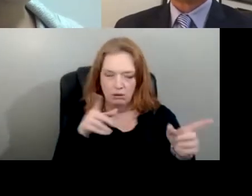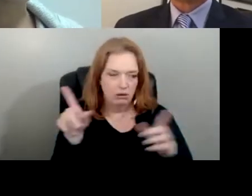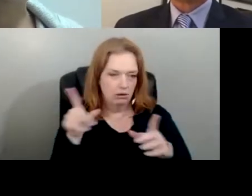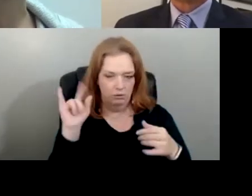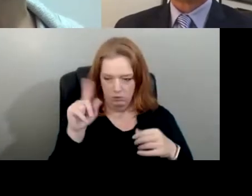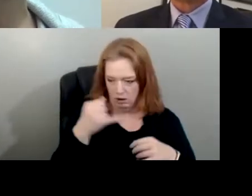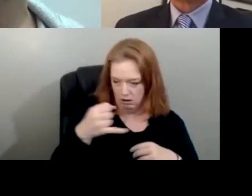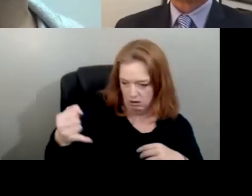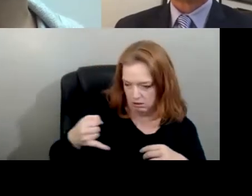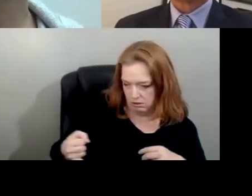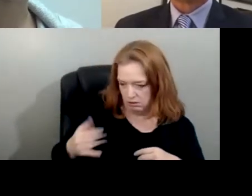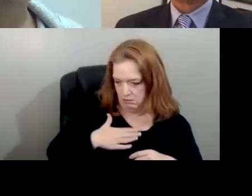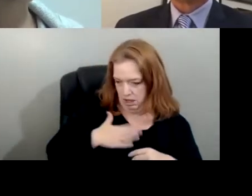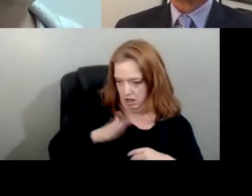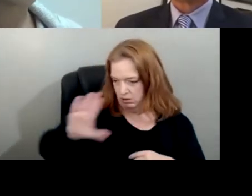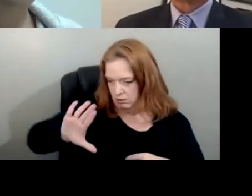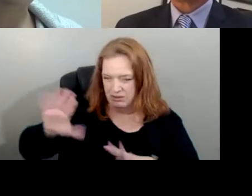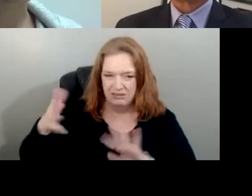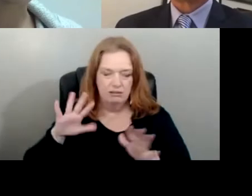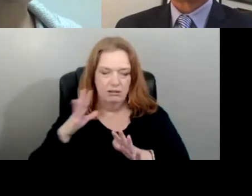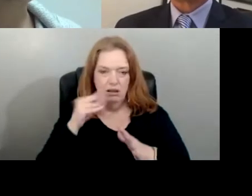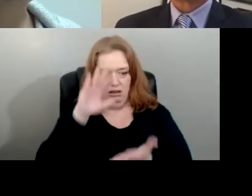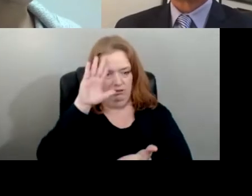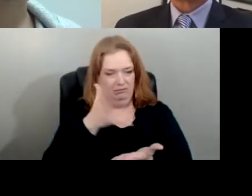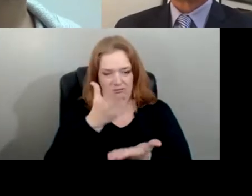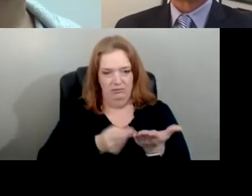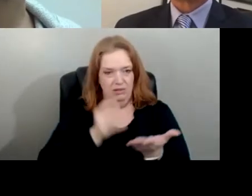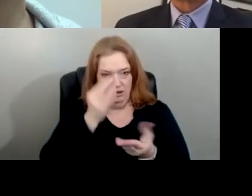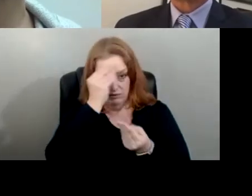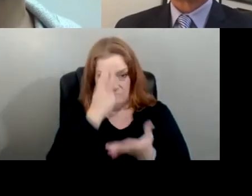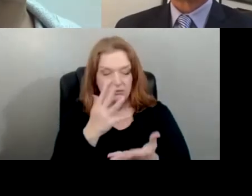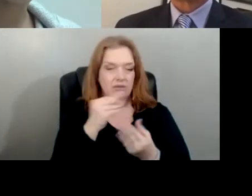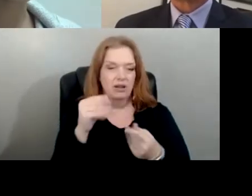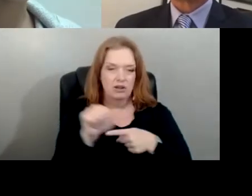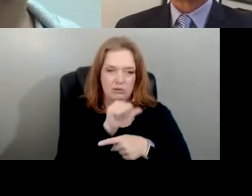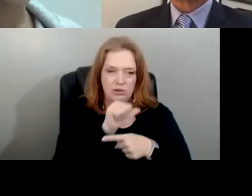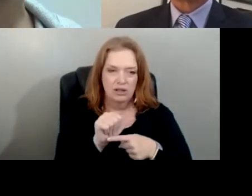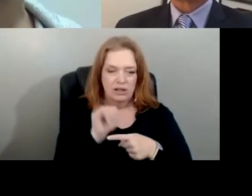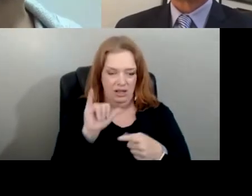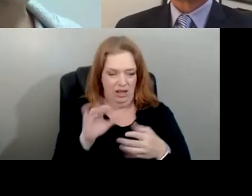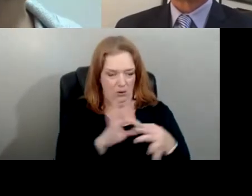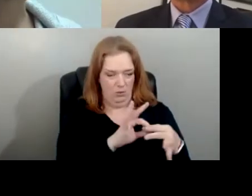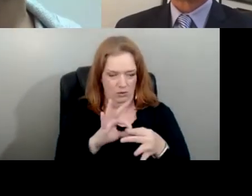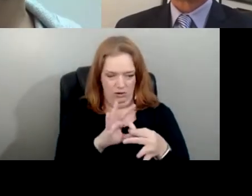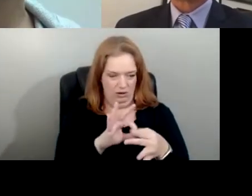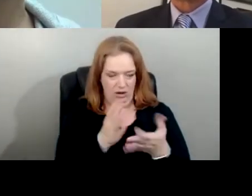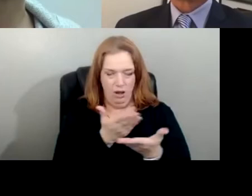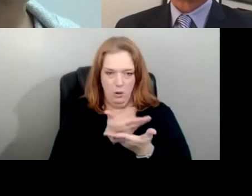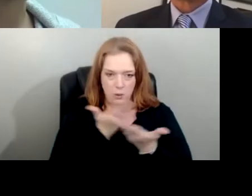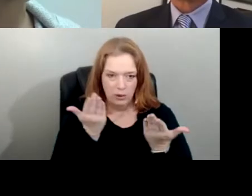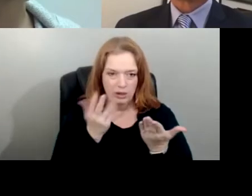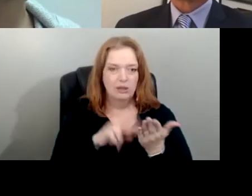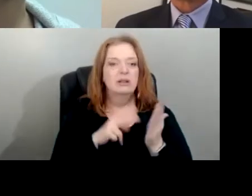of and access to law enforcement training. And whereas this lack of coordination and communication has impacted the provisions of